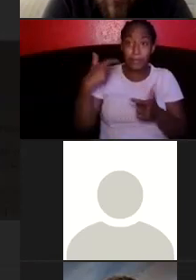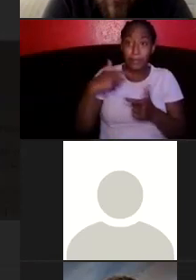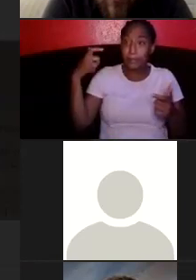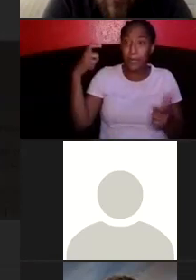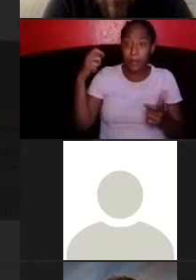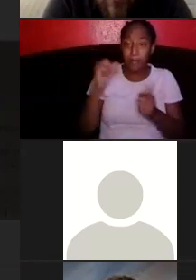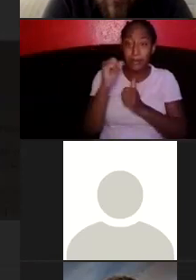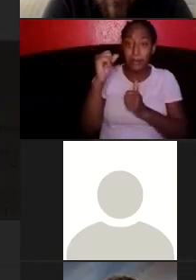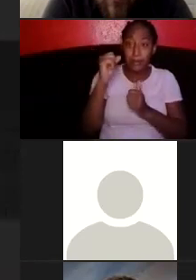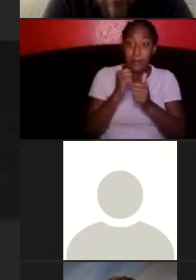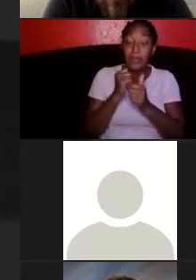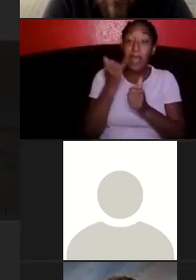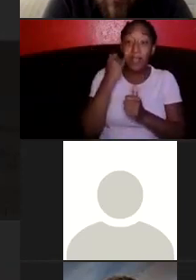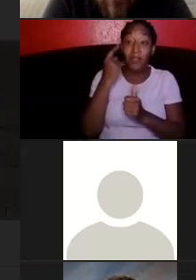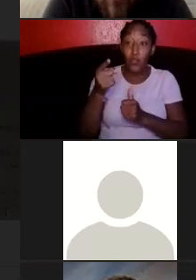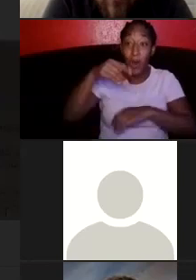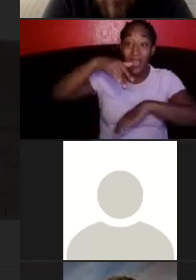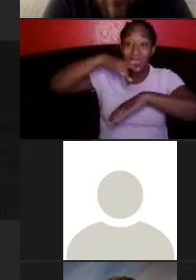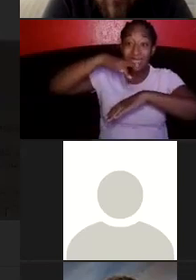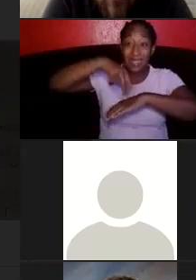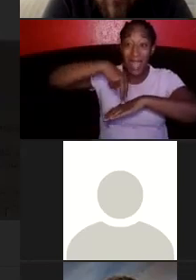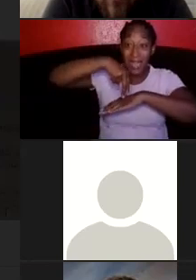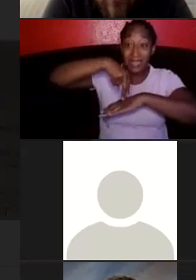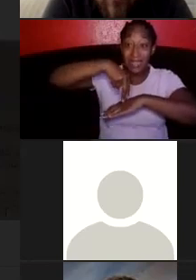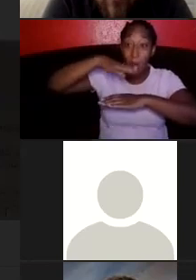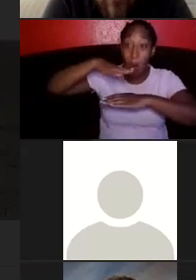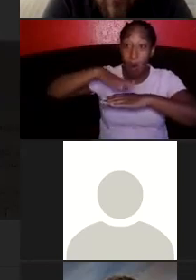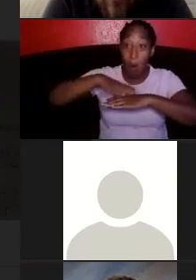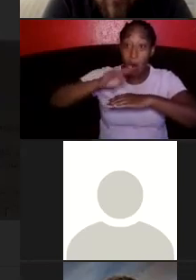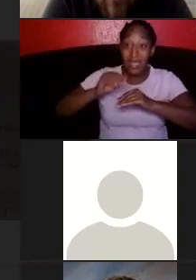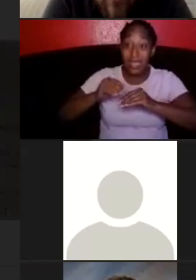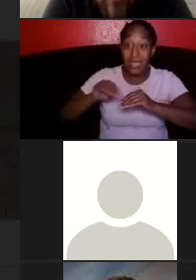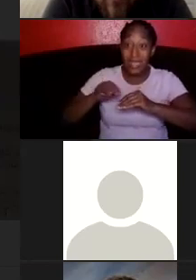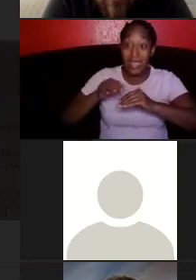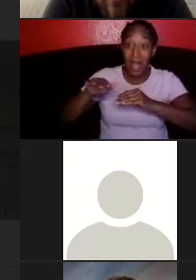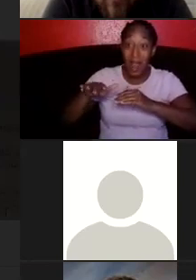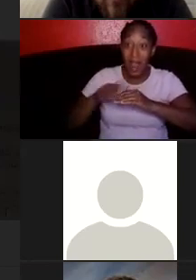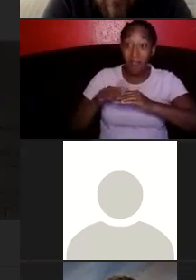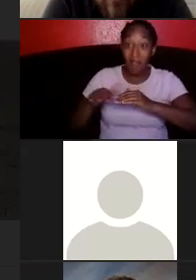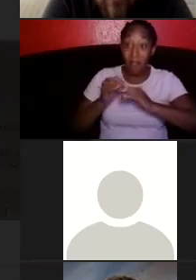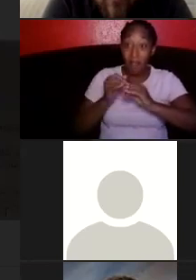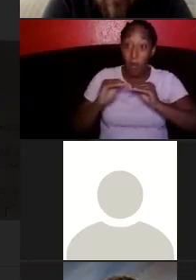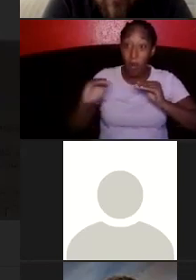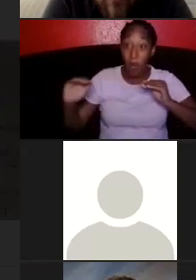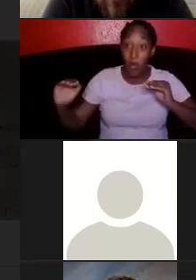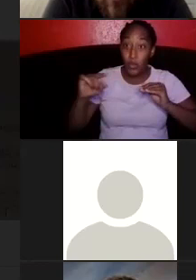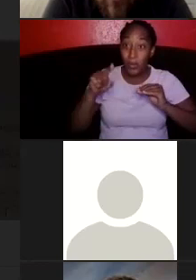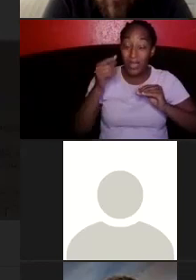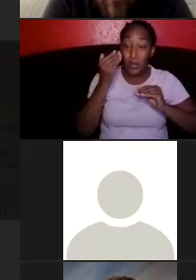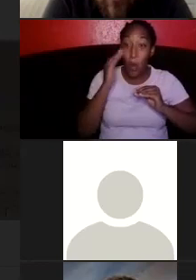10 to the 6 meters. We know your mass, we know the mass of the Earth. So let's figure